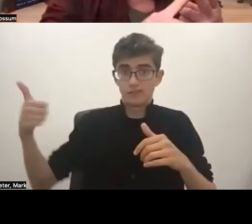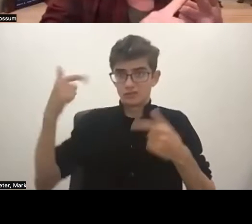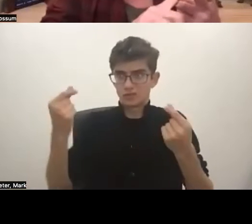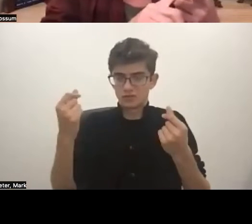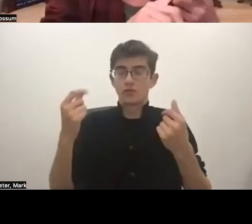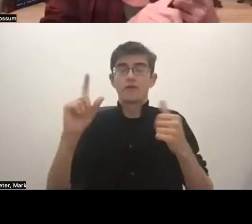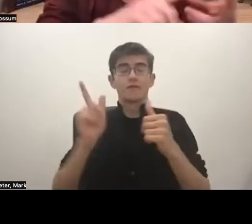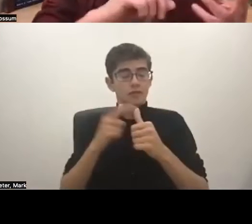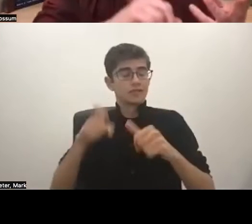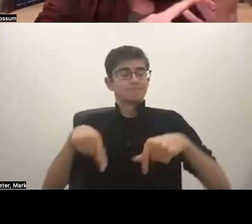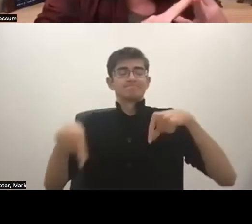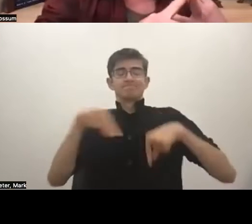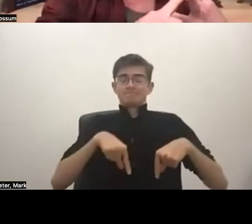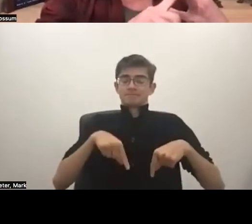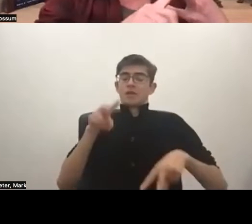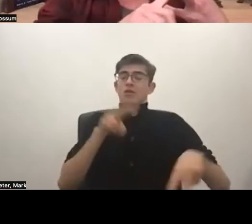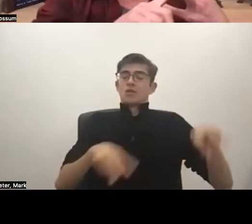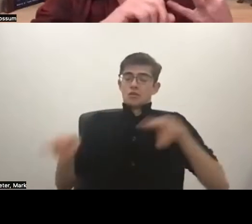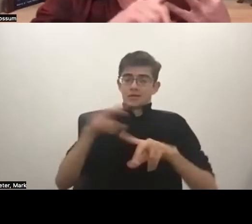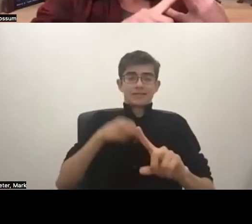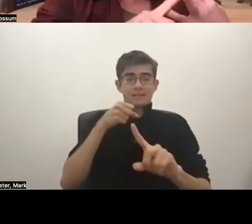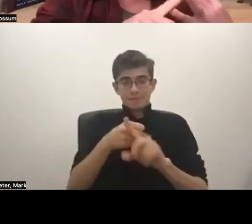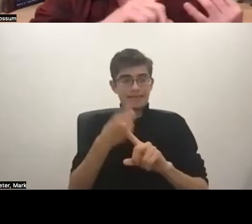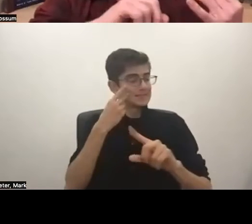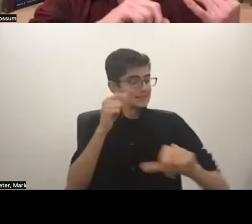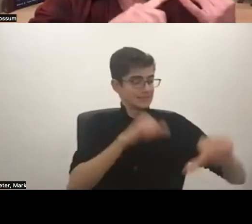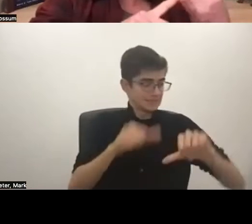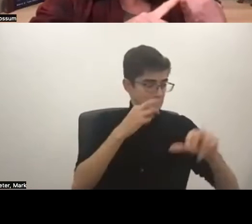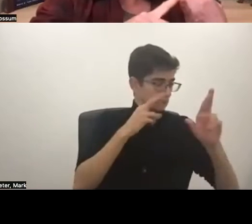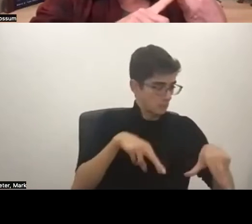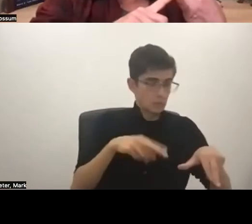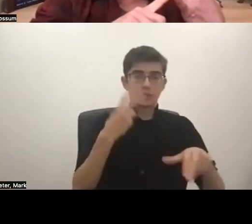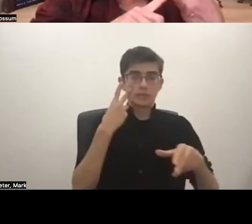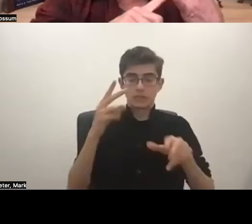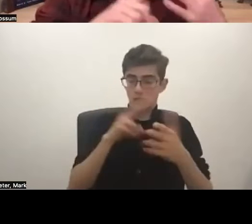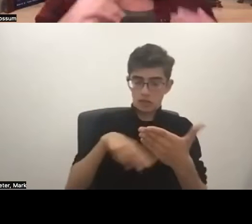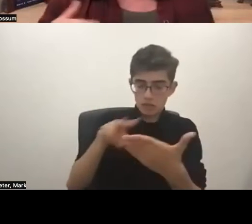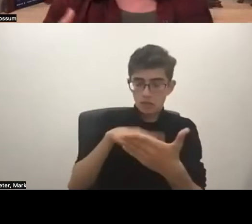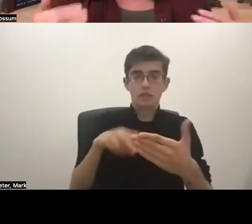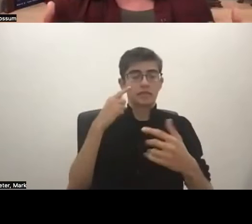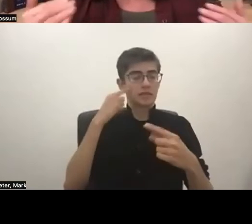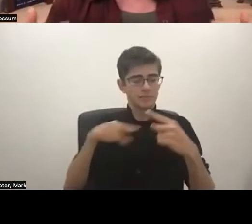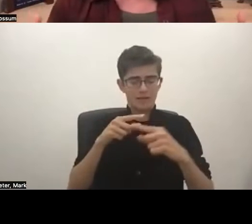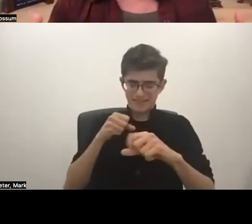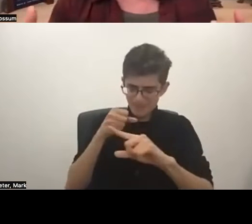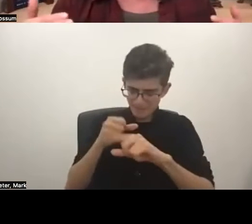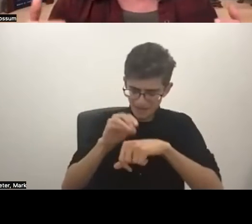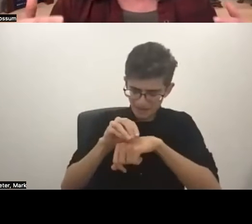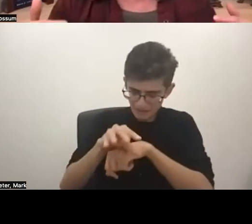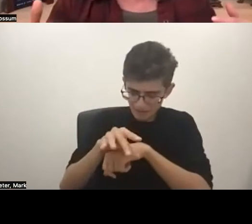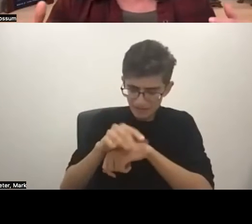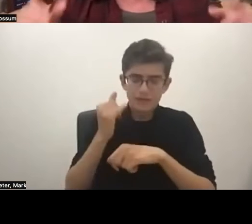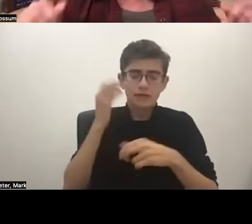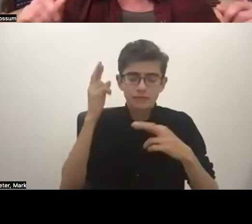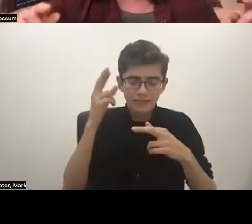have to look at the science. They have to look at the ramifications of what they're about to do before they're about to do it. And when legal challenges have